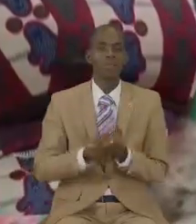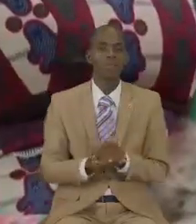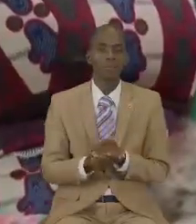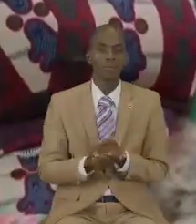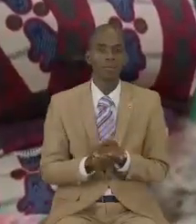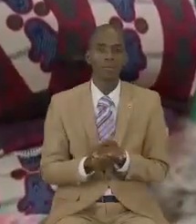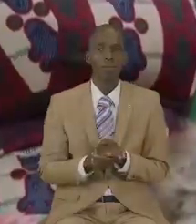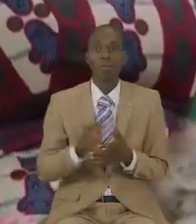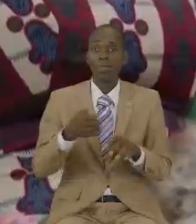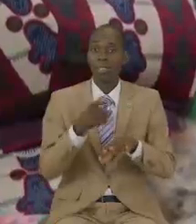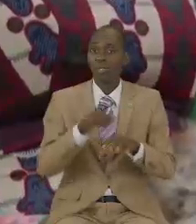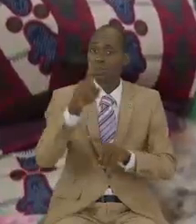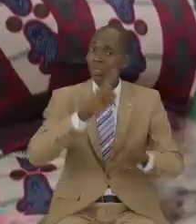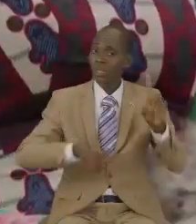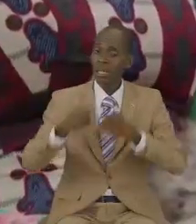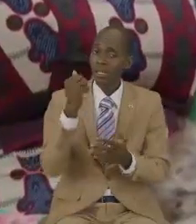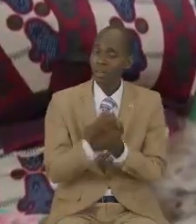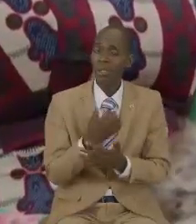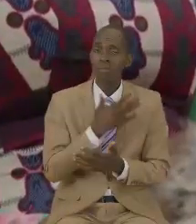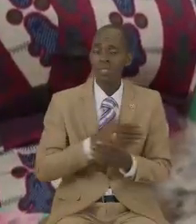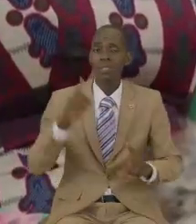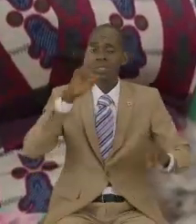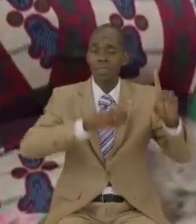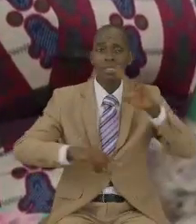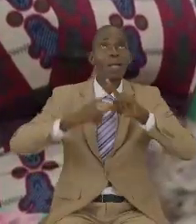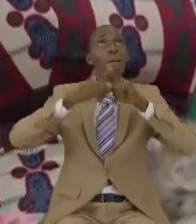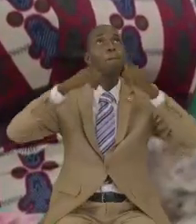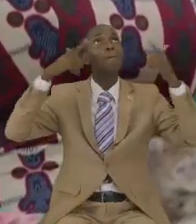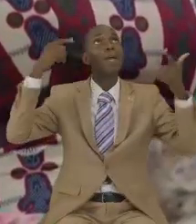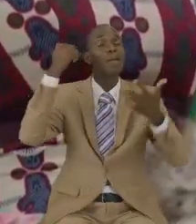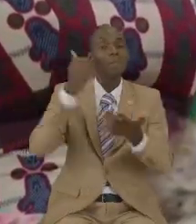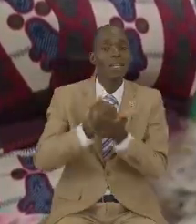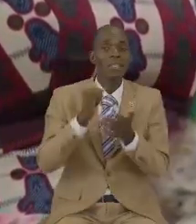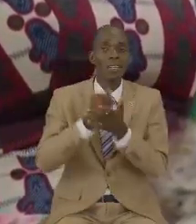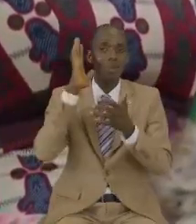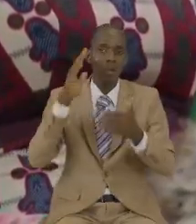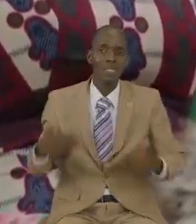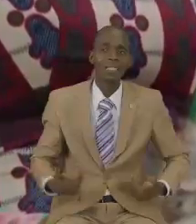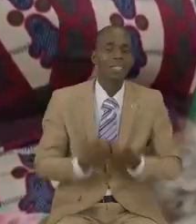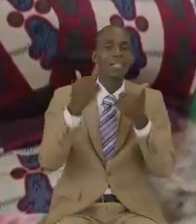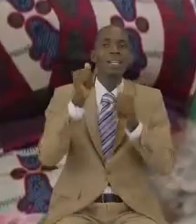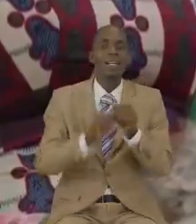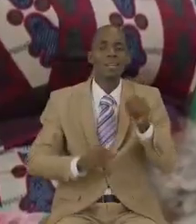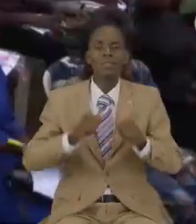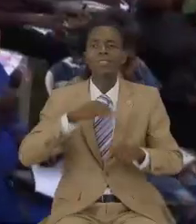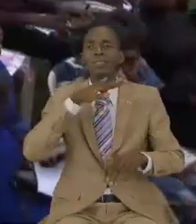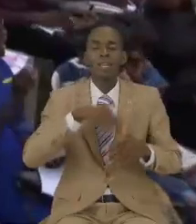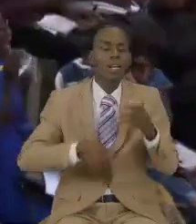Whenever you say amen, you say a loud amen that will challenge everything to clear out of your